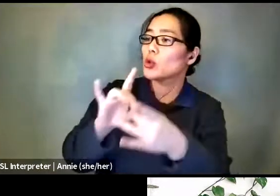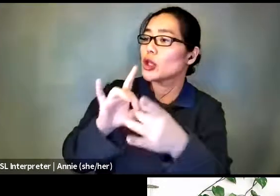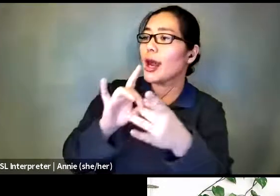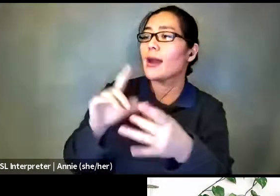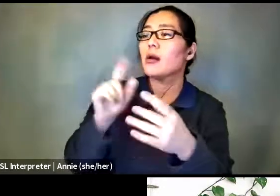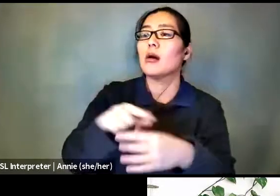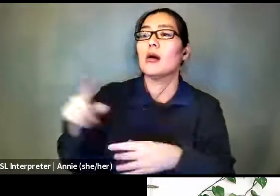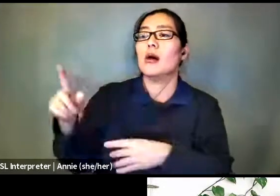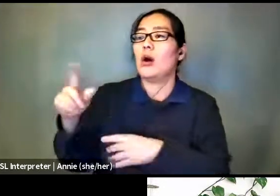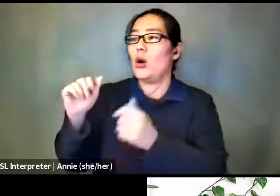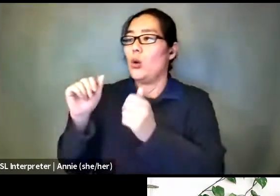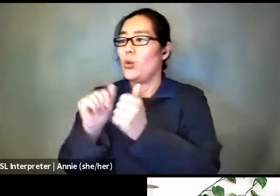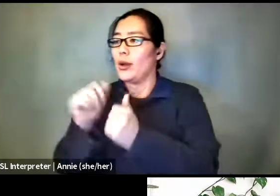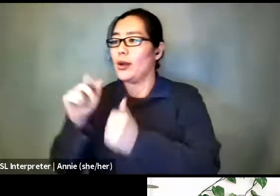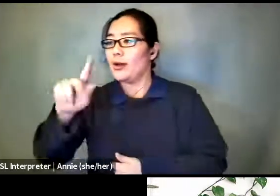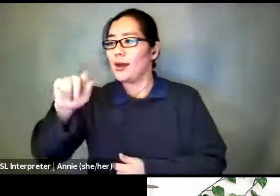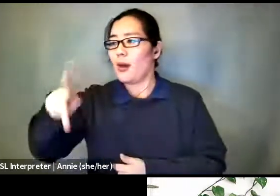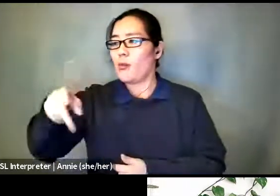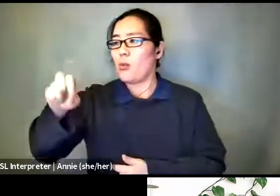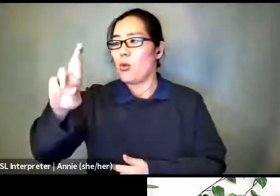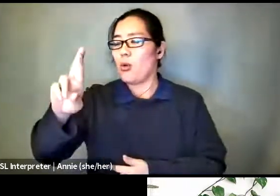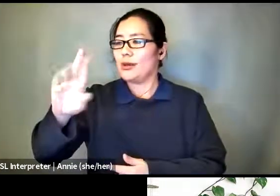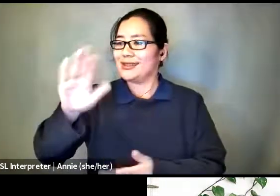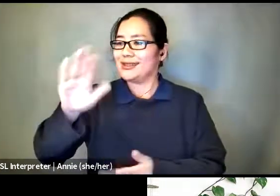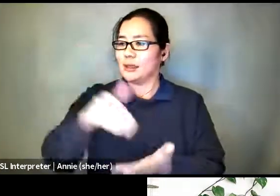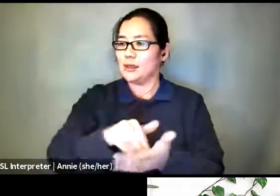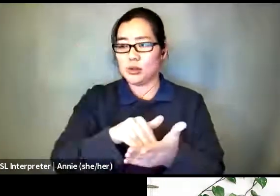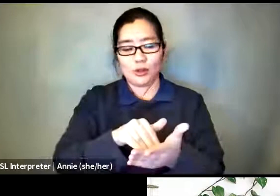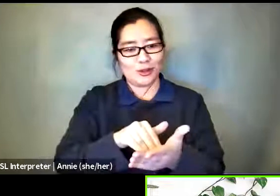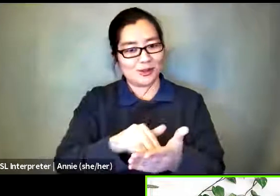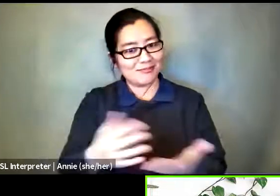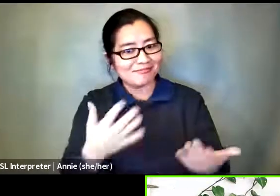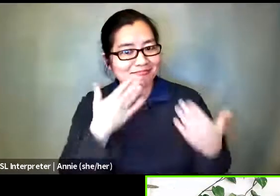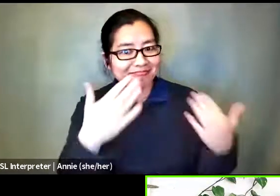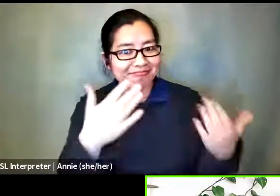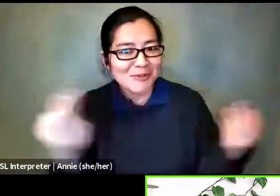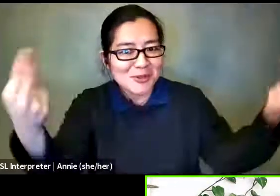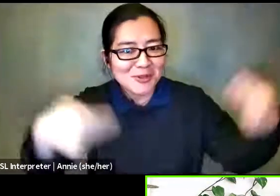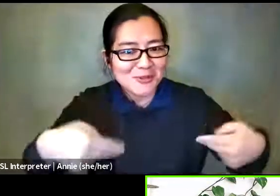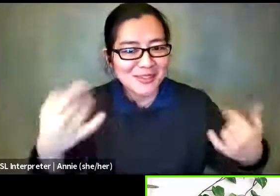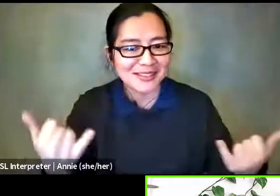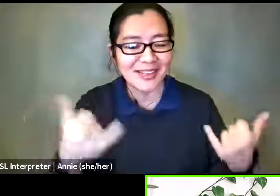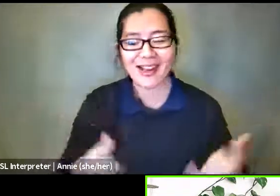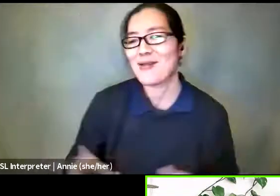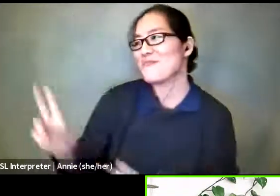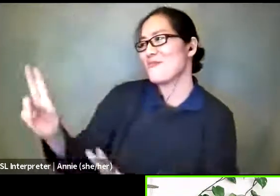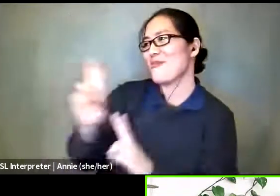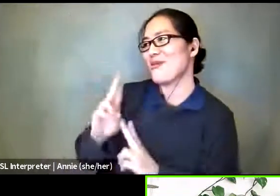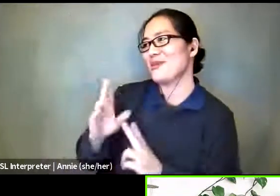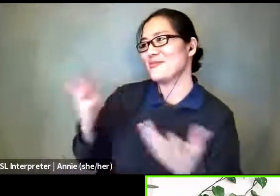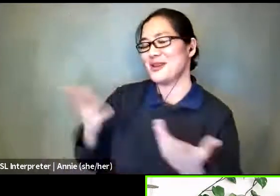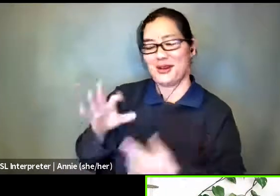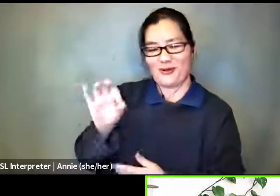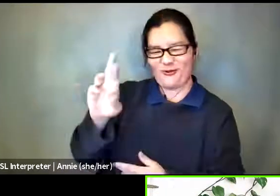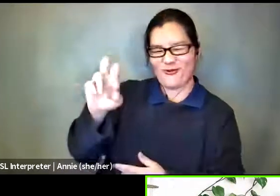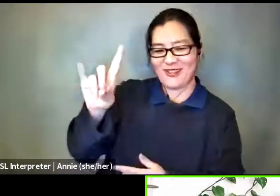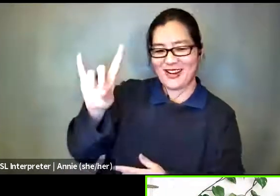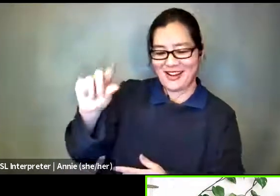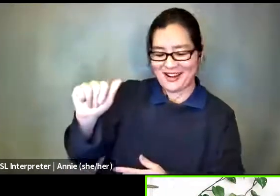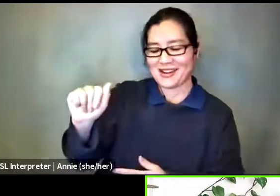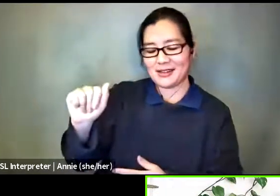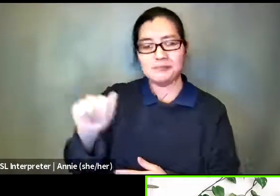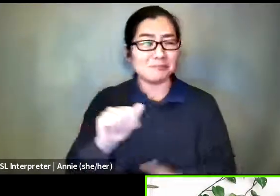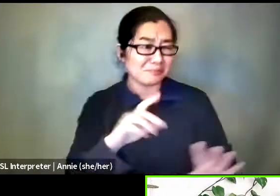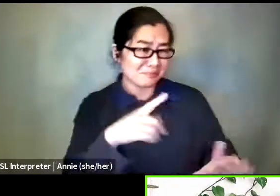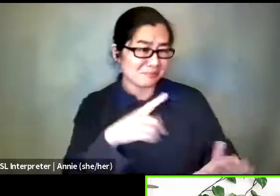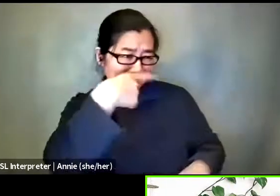inclusion. Hey, Frieda, great to have you here today. Thank you. I'm honored to be here with you. Awesome. I wanted to get us started, if it's possible,